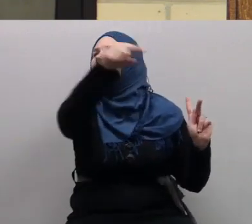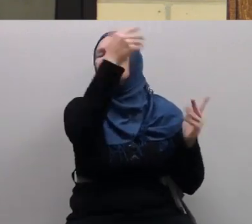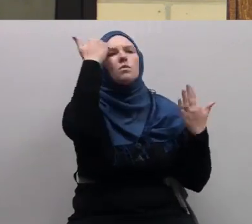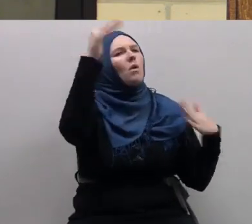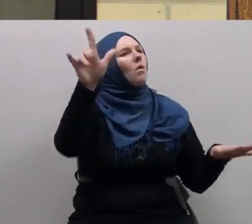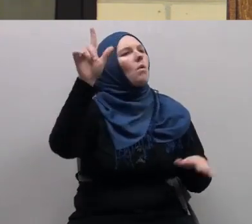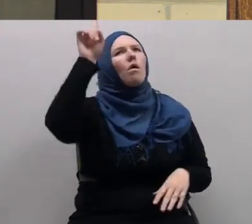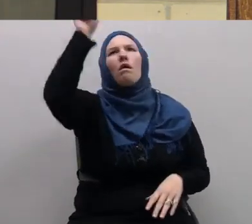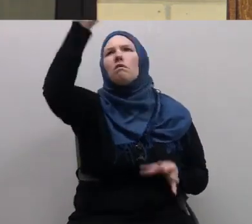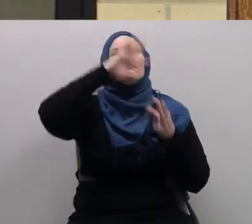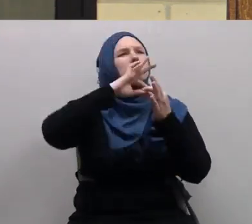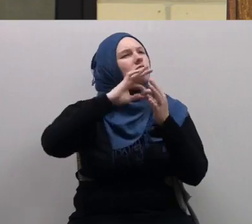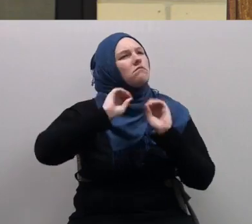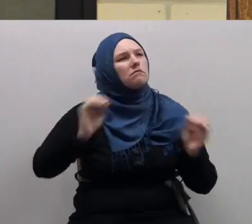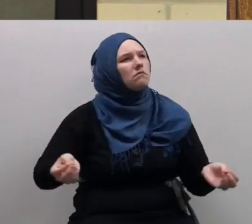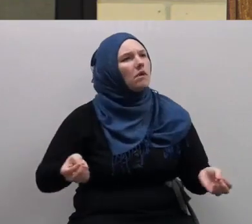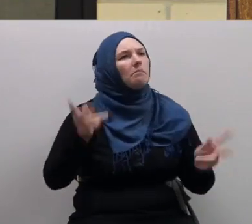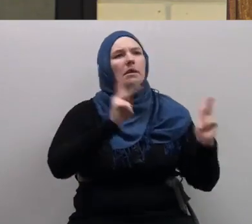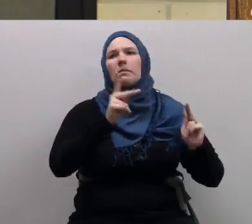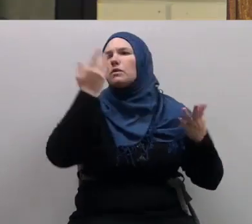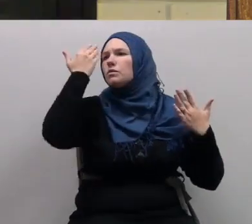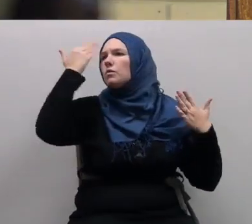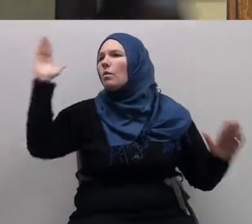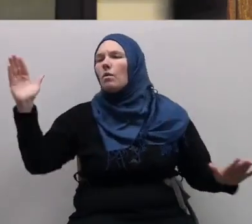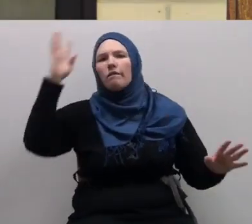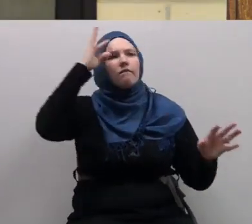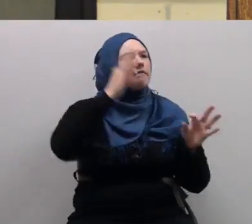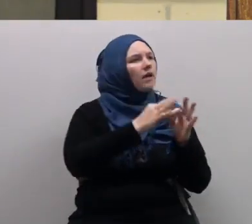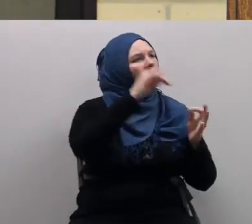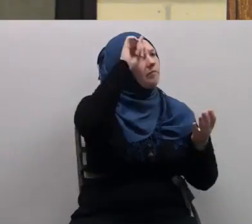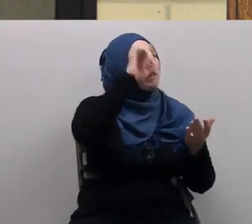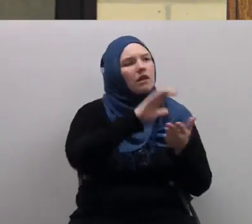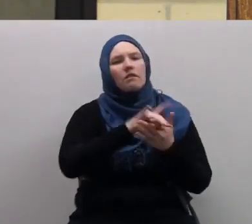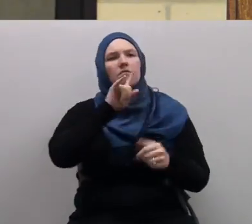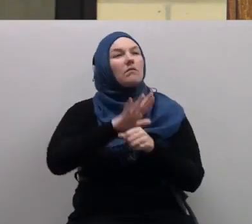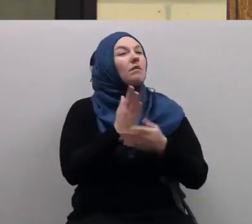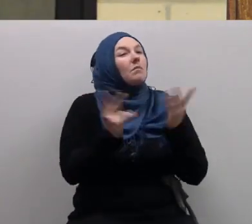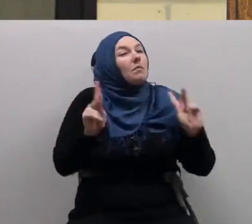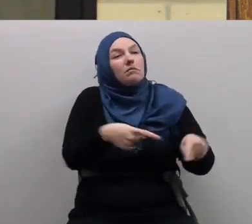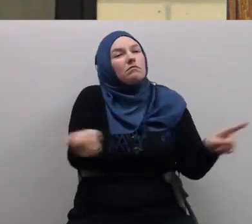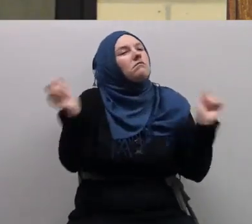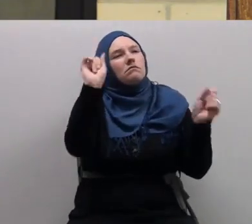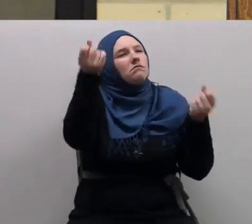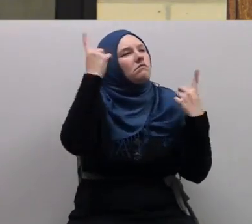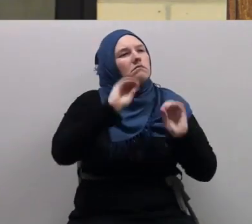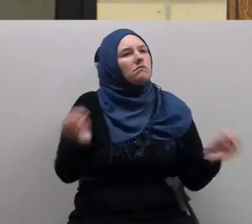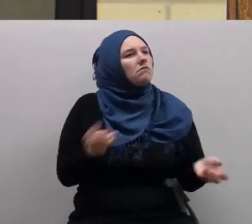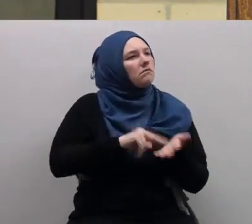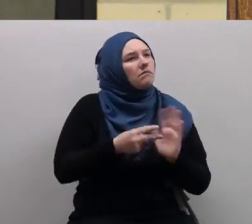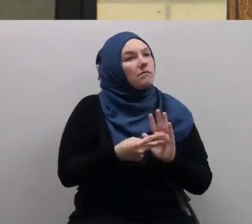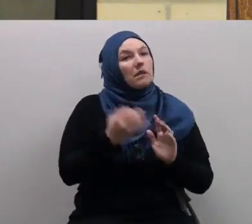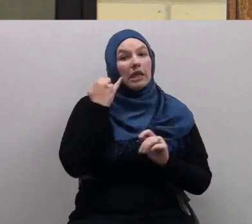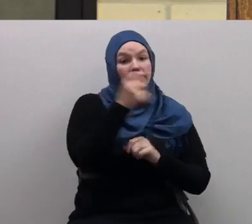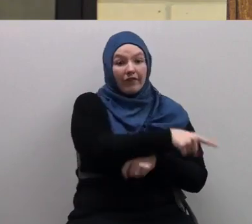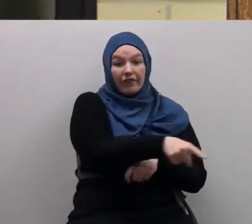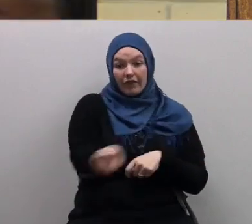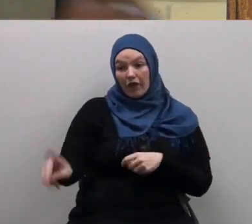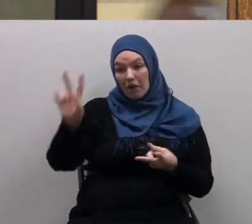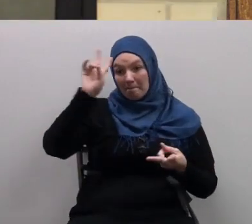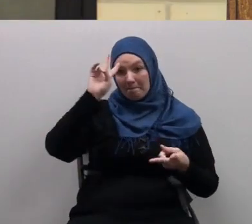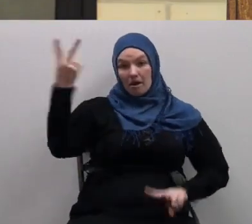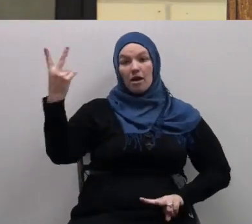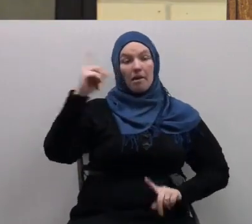people who do not know faith and belief and commitment? So if their